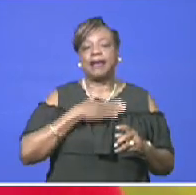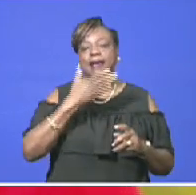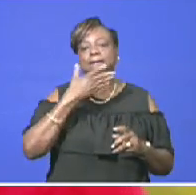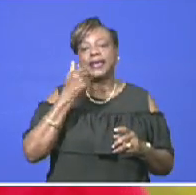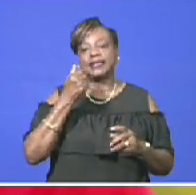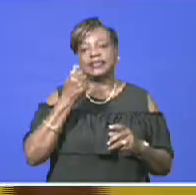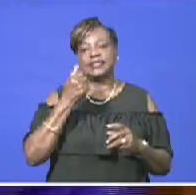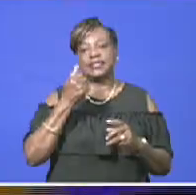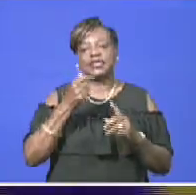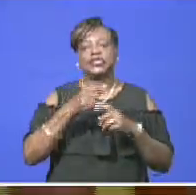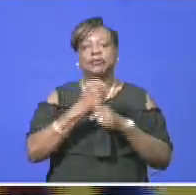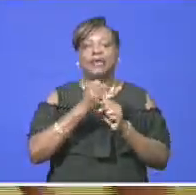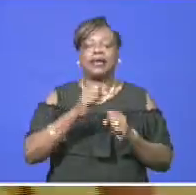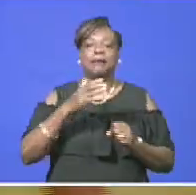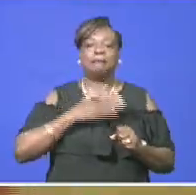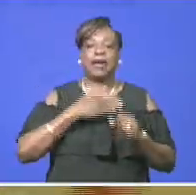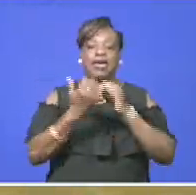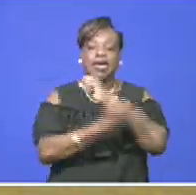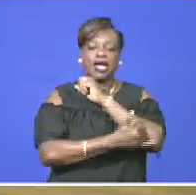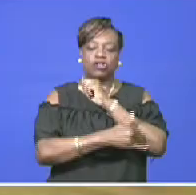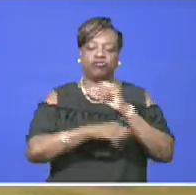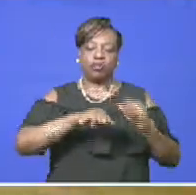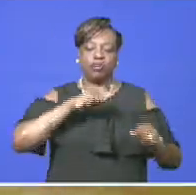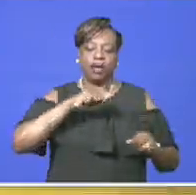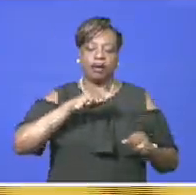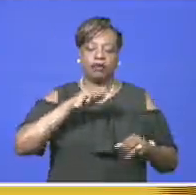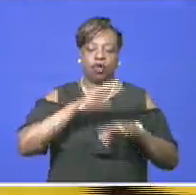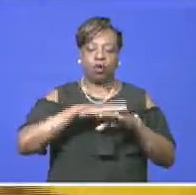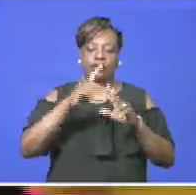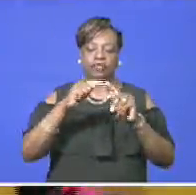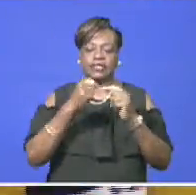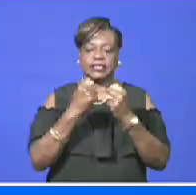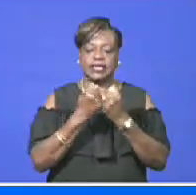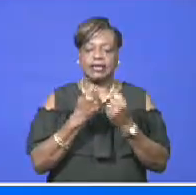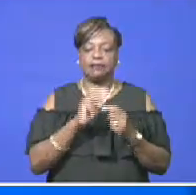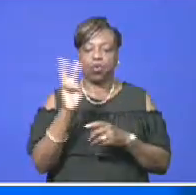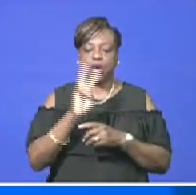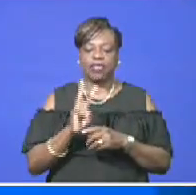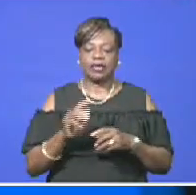do my country proud. And that'll do it for sports. Stay tuned, check on weather still to come.